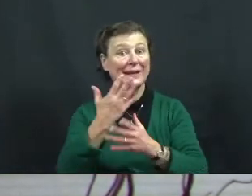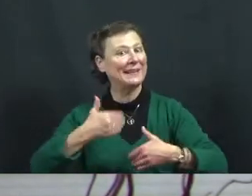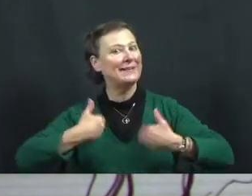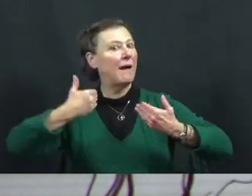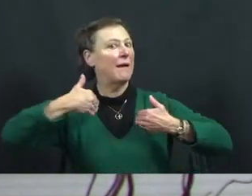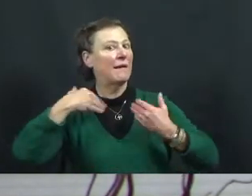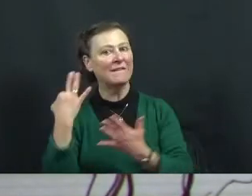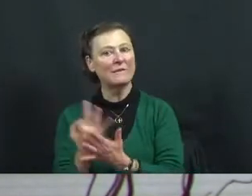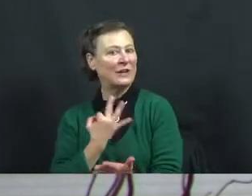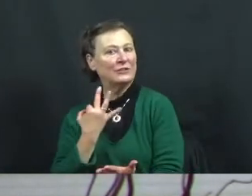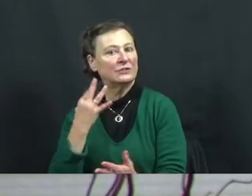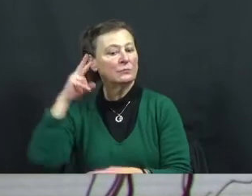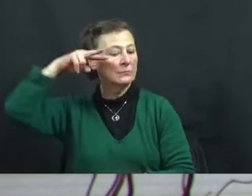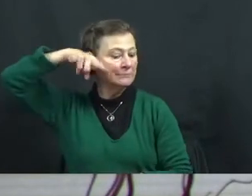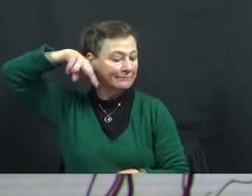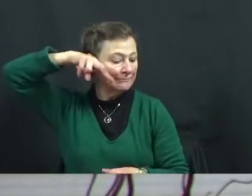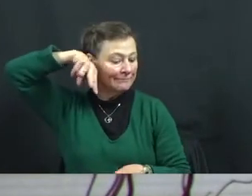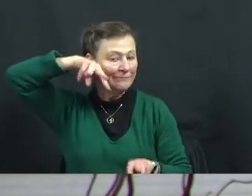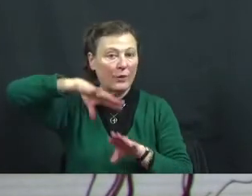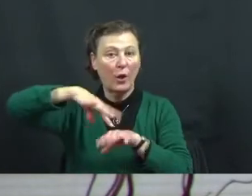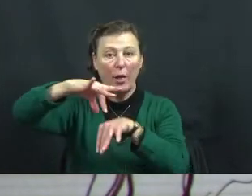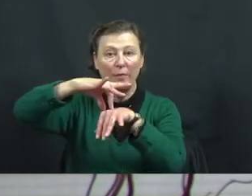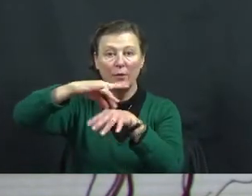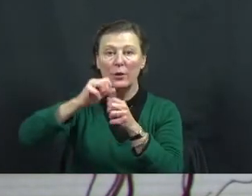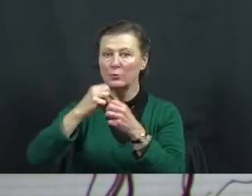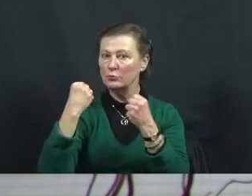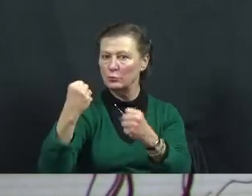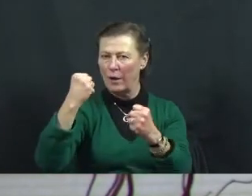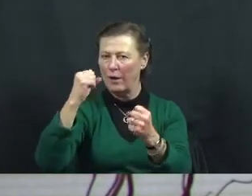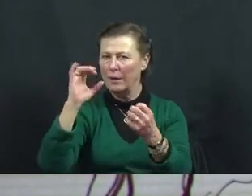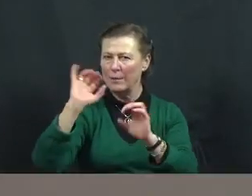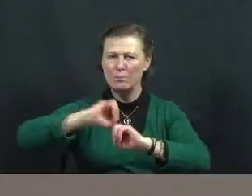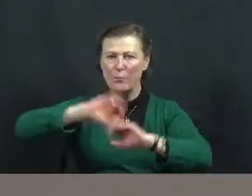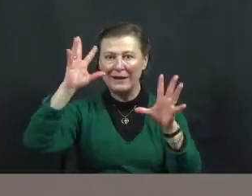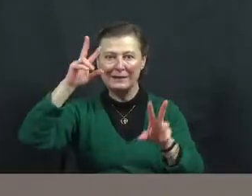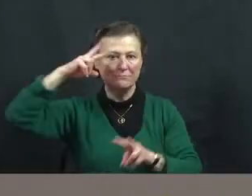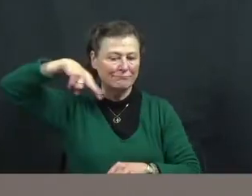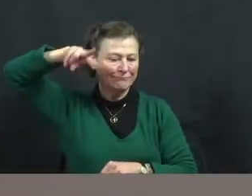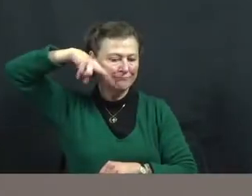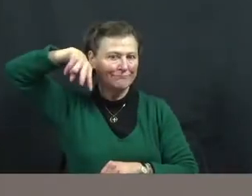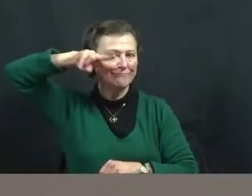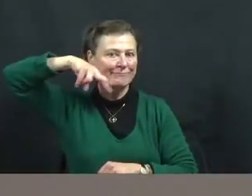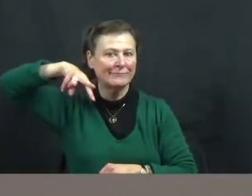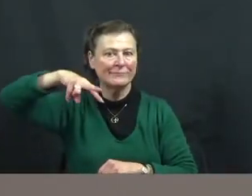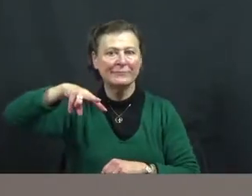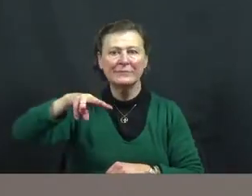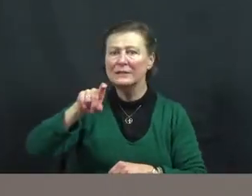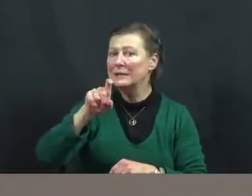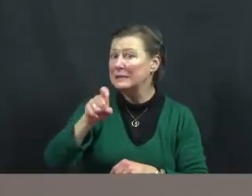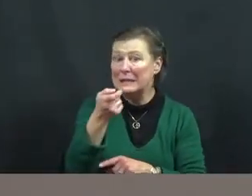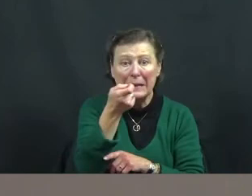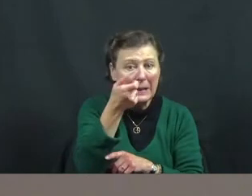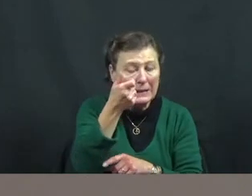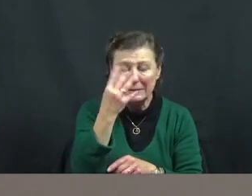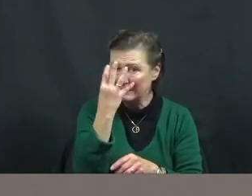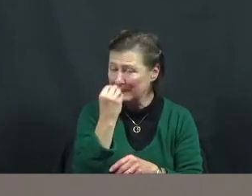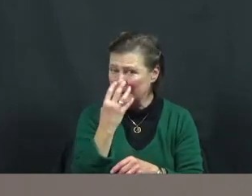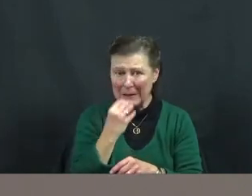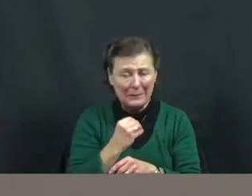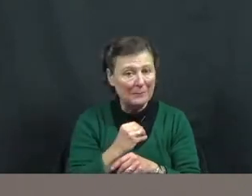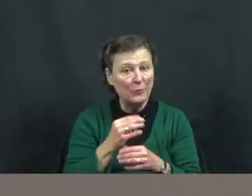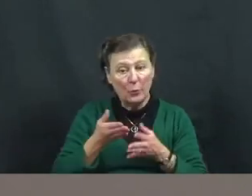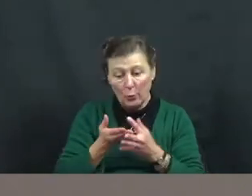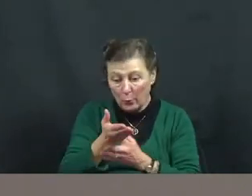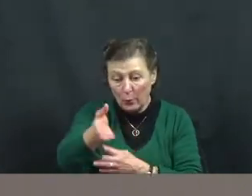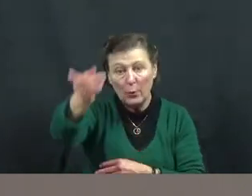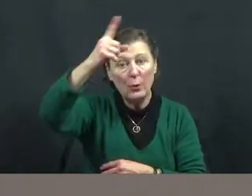and fresh, looking down on the earth with her strong, bright gaze. She had needed so little sleep. All through the summer,